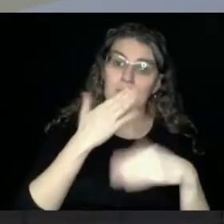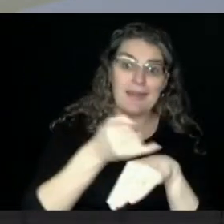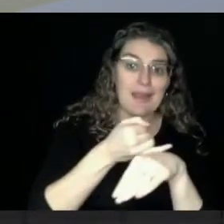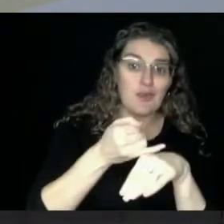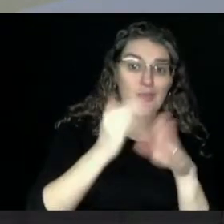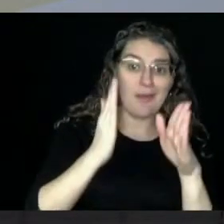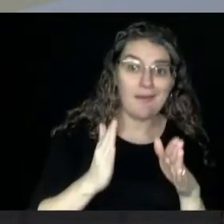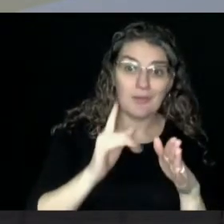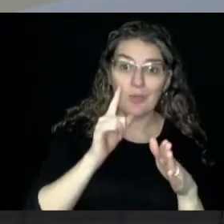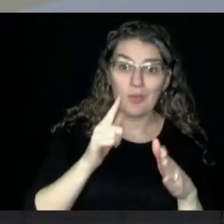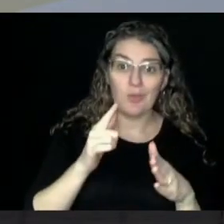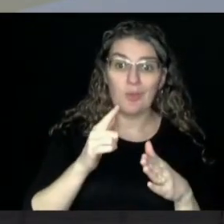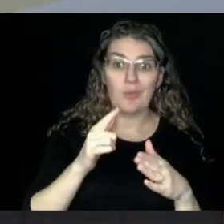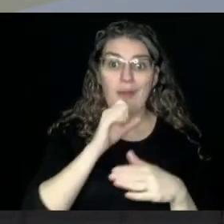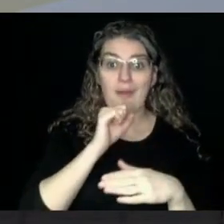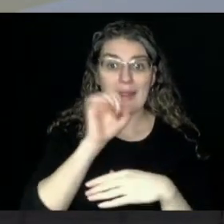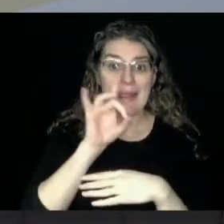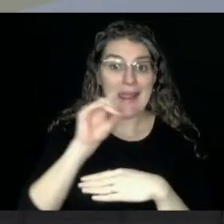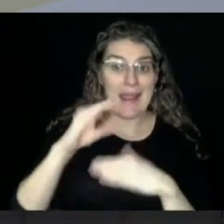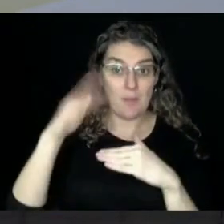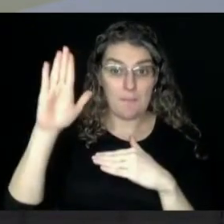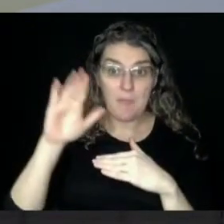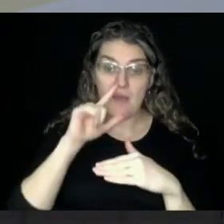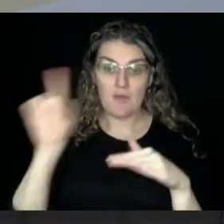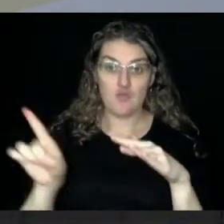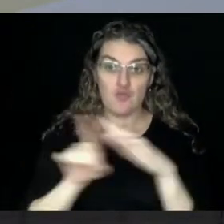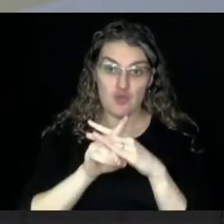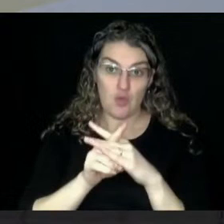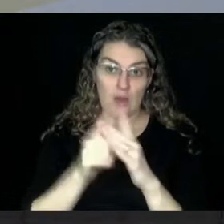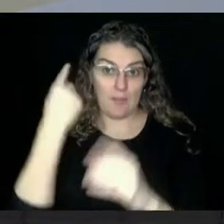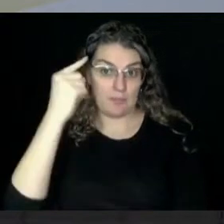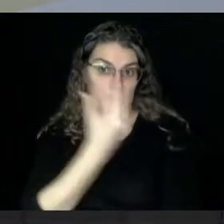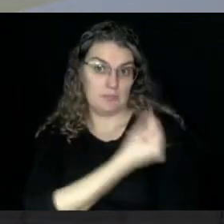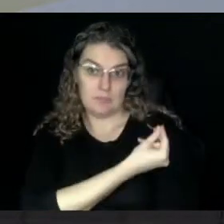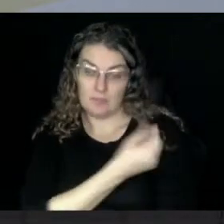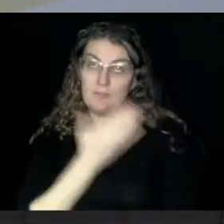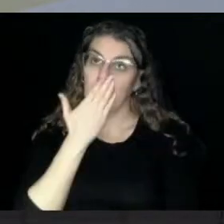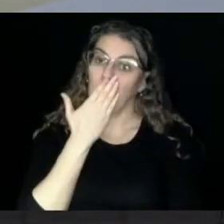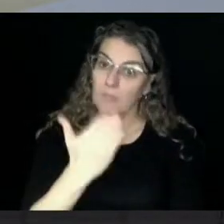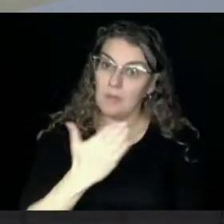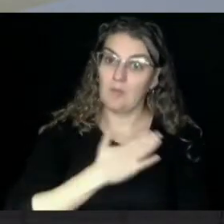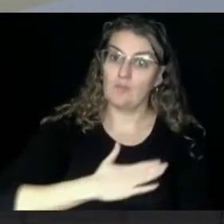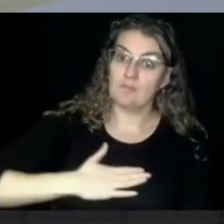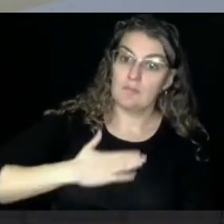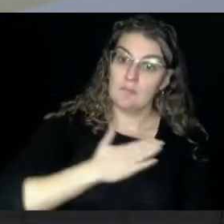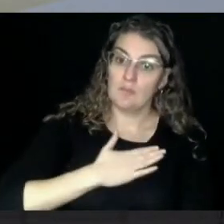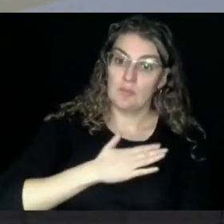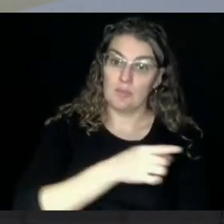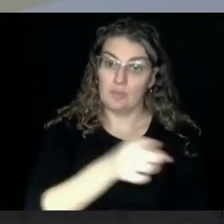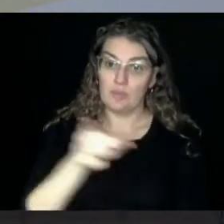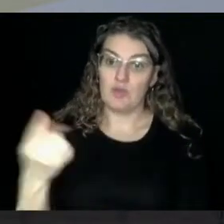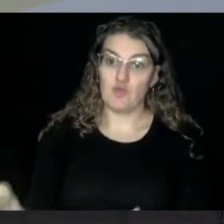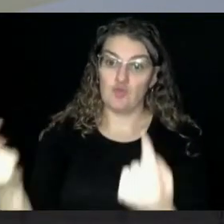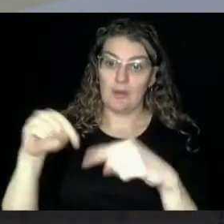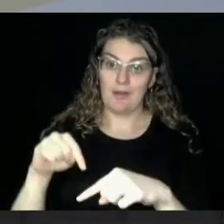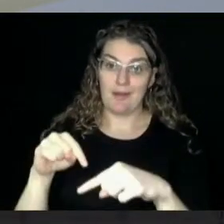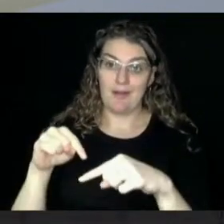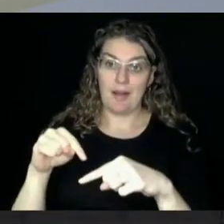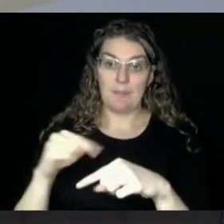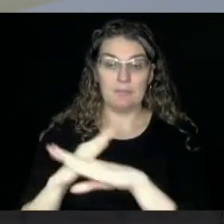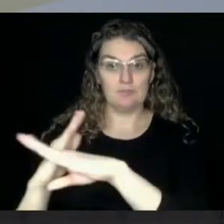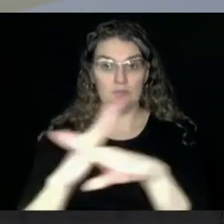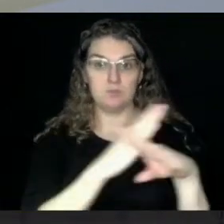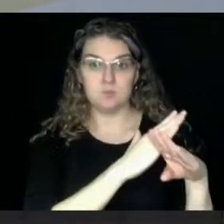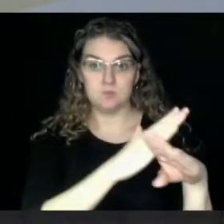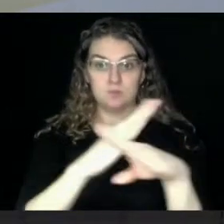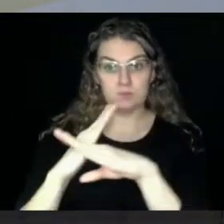80 for your enthusiastic response to the vaccine, and we appreciate you stepping up and doing your part to protect yourselves and